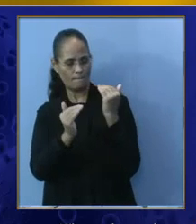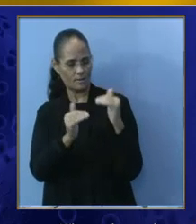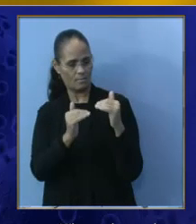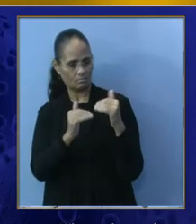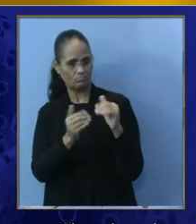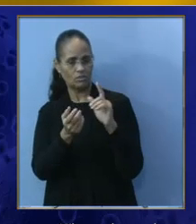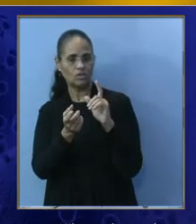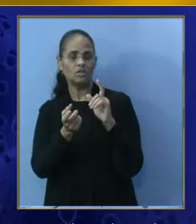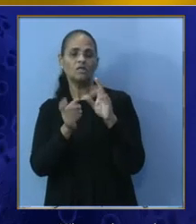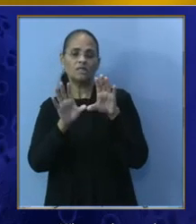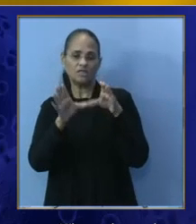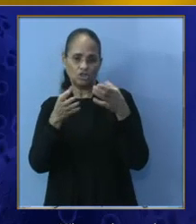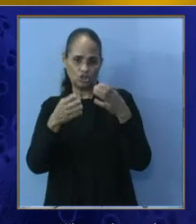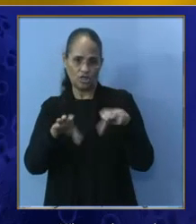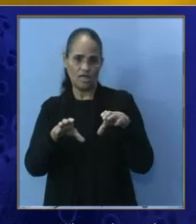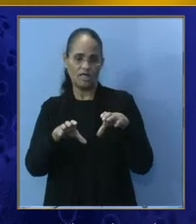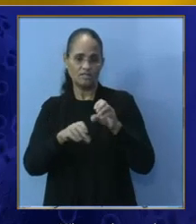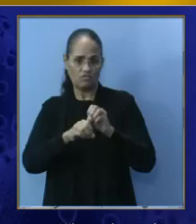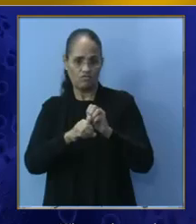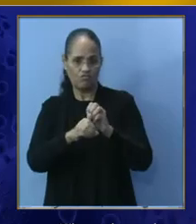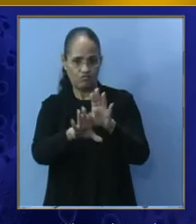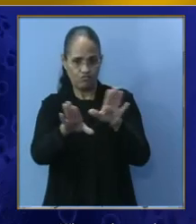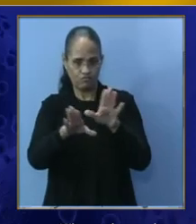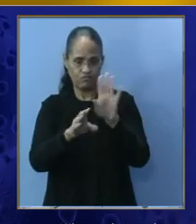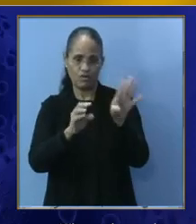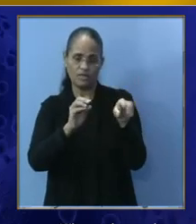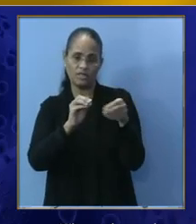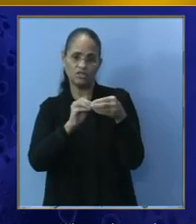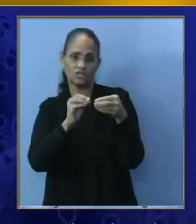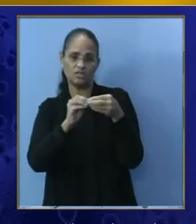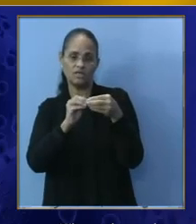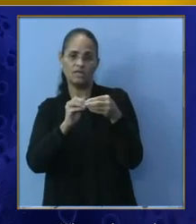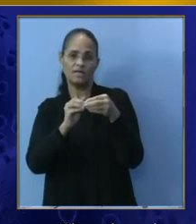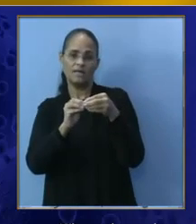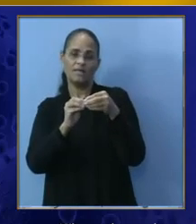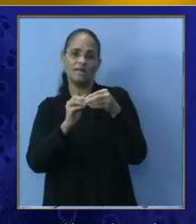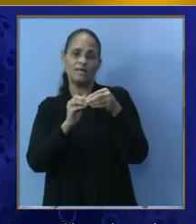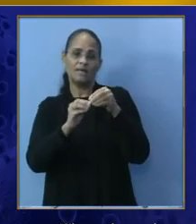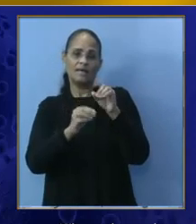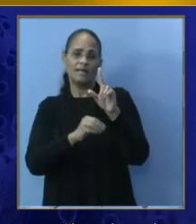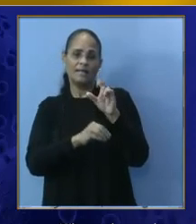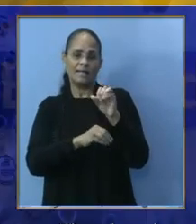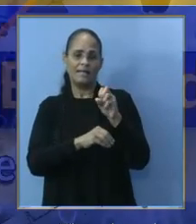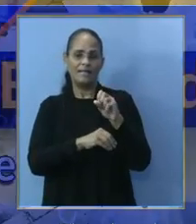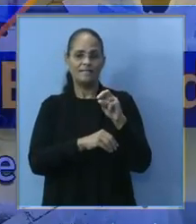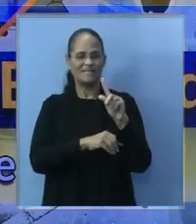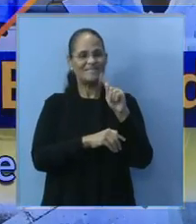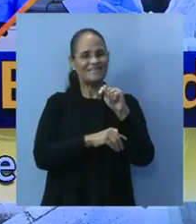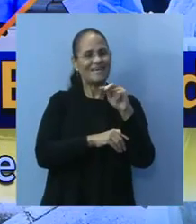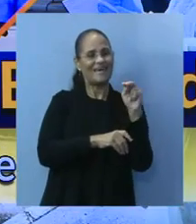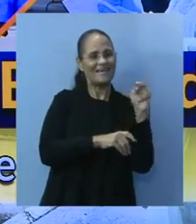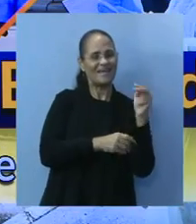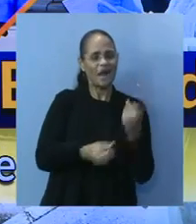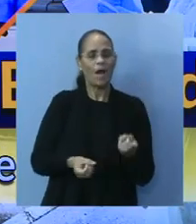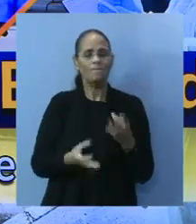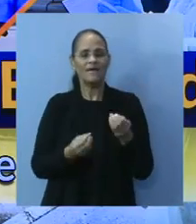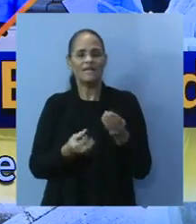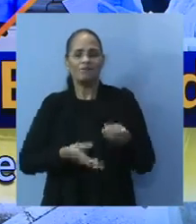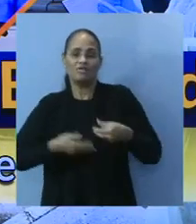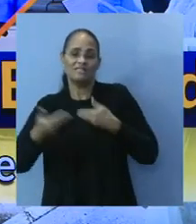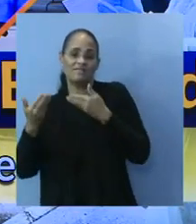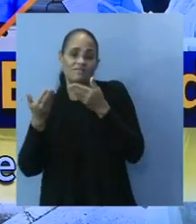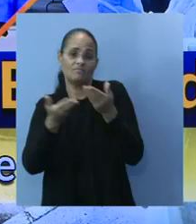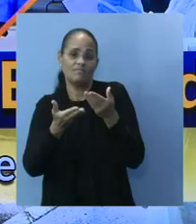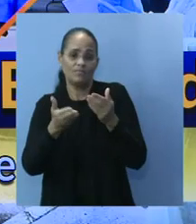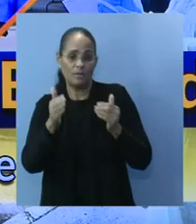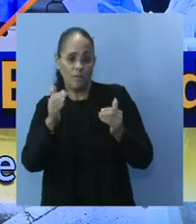chance of future outbreaks. Additionally, Mr. Trevor Lindsay of TNN asks how many people received notifications that they had been